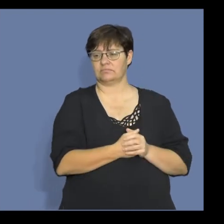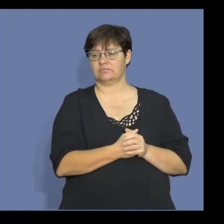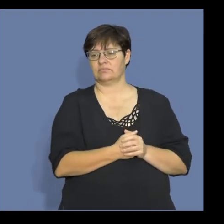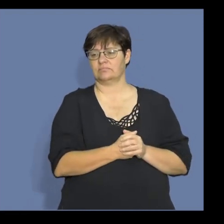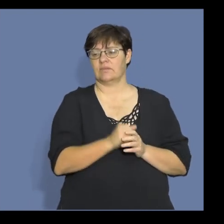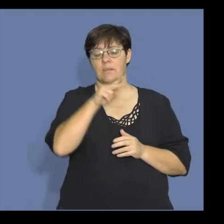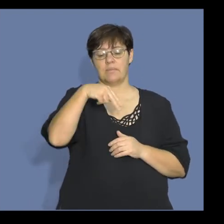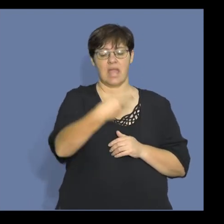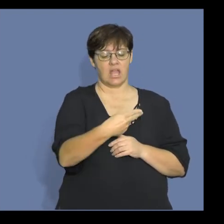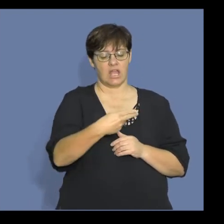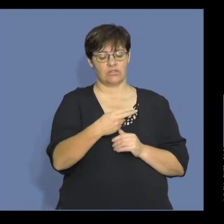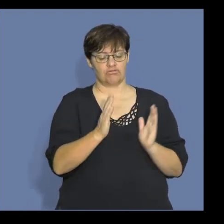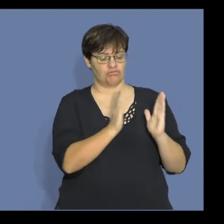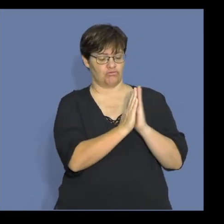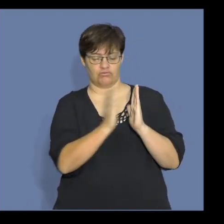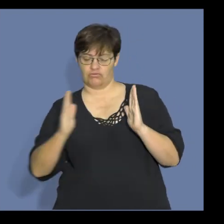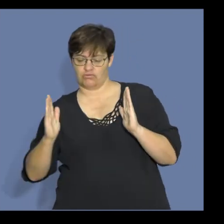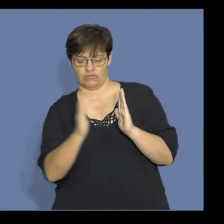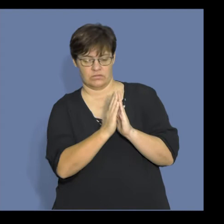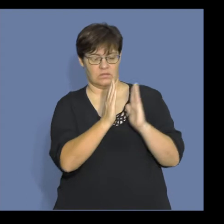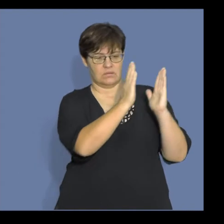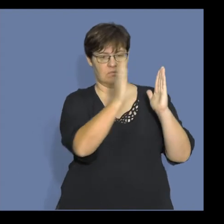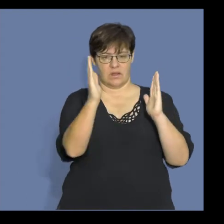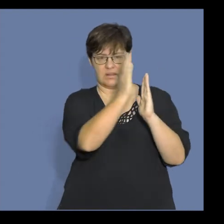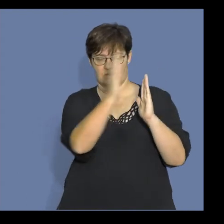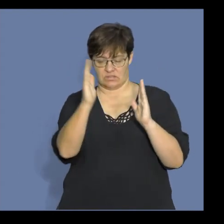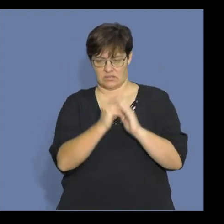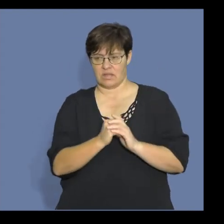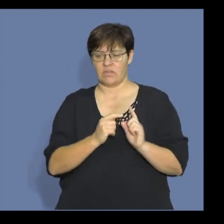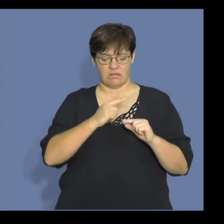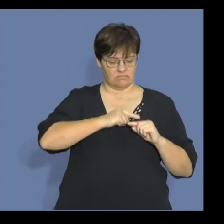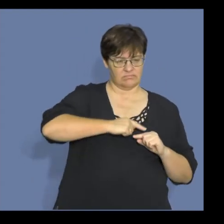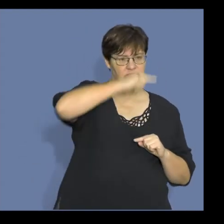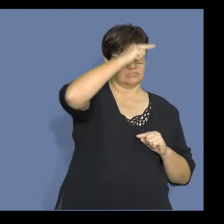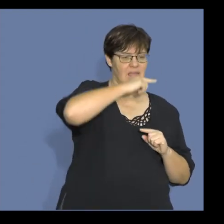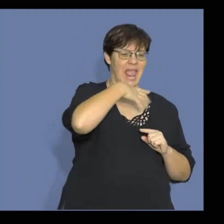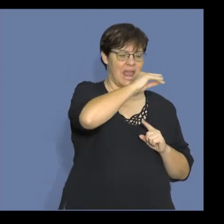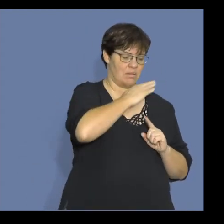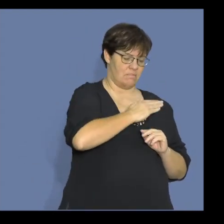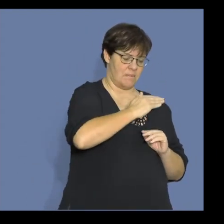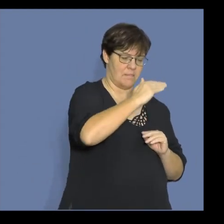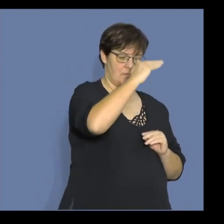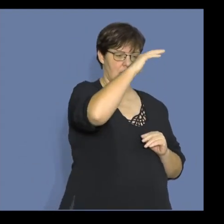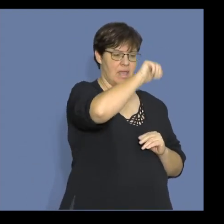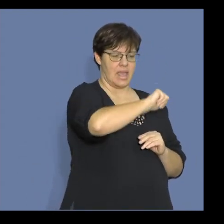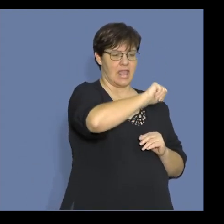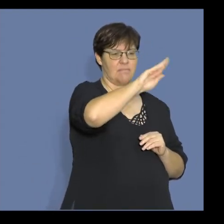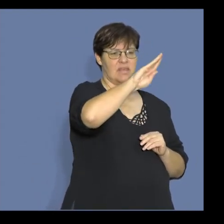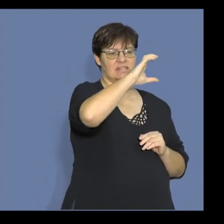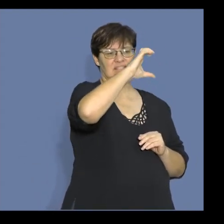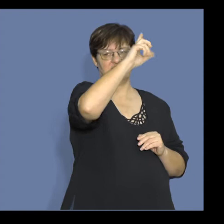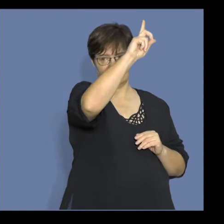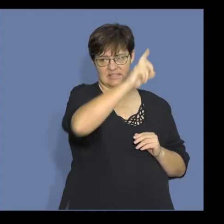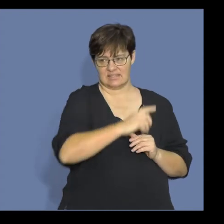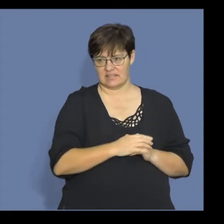a pH range on the x-axis, and it shows you the species of soil animals A to D. And what's unique about